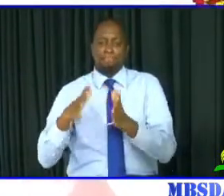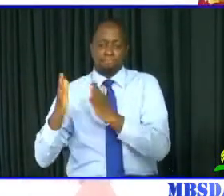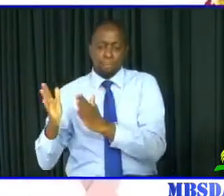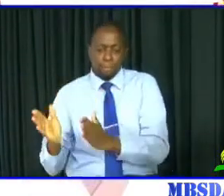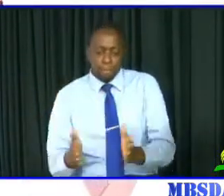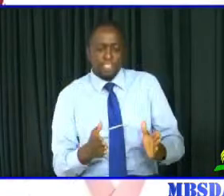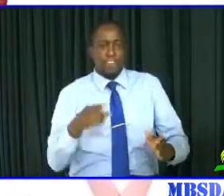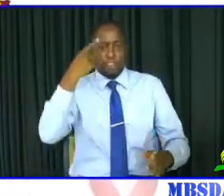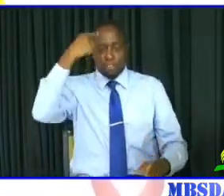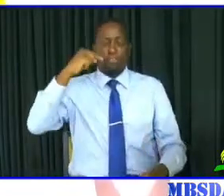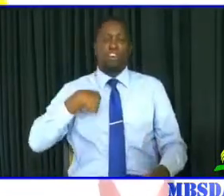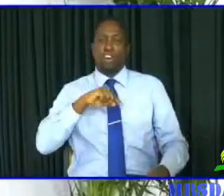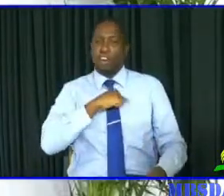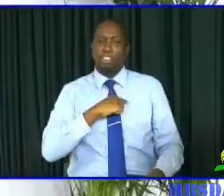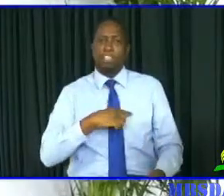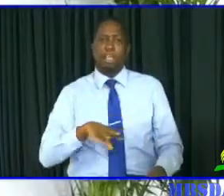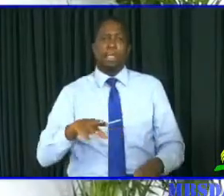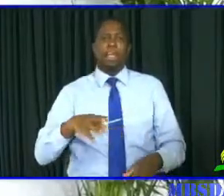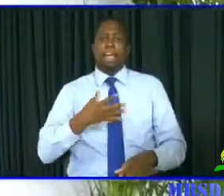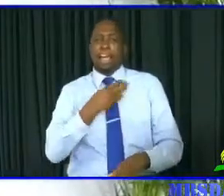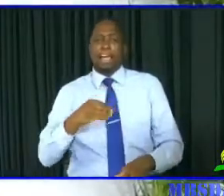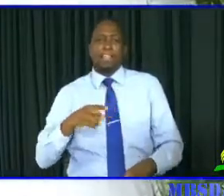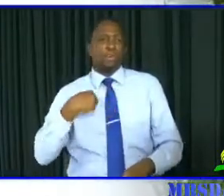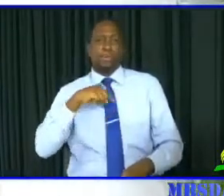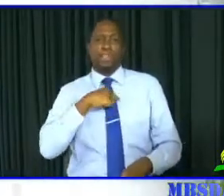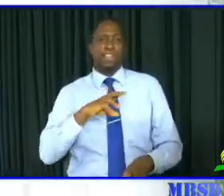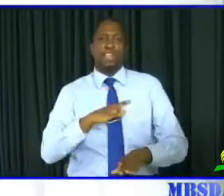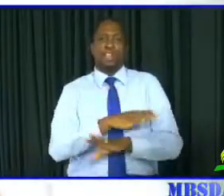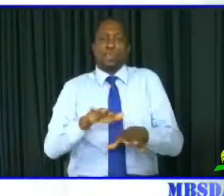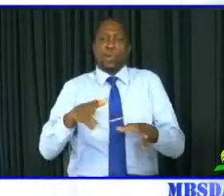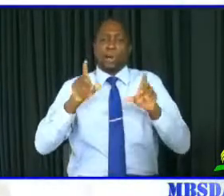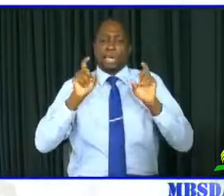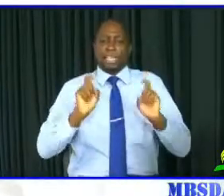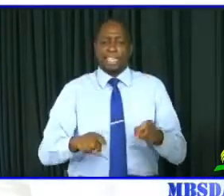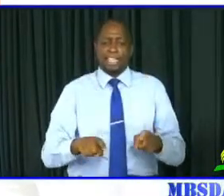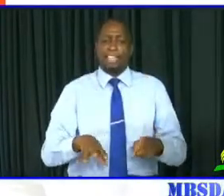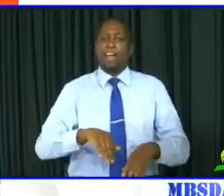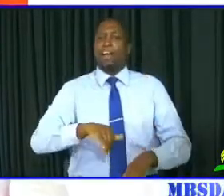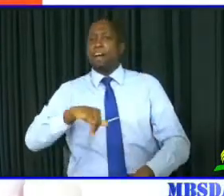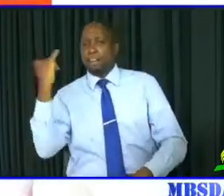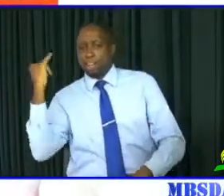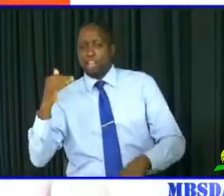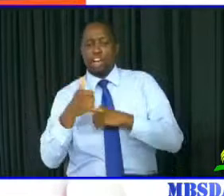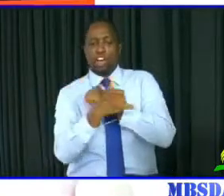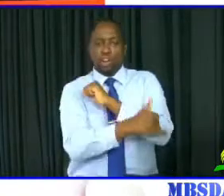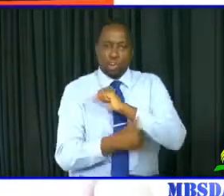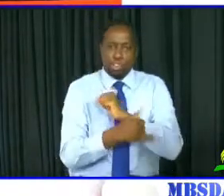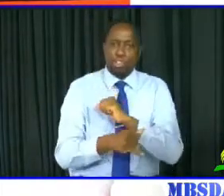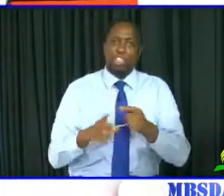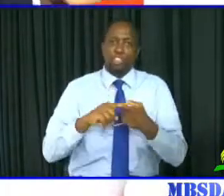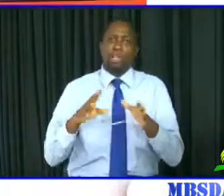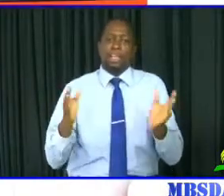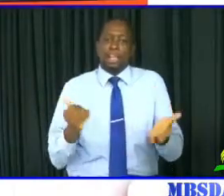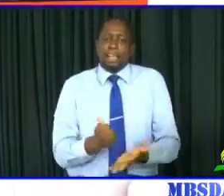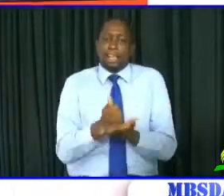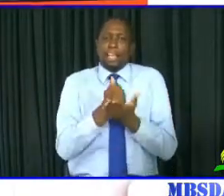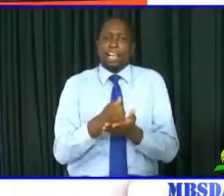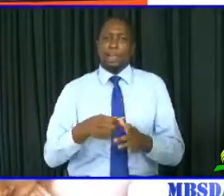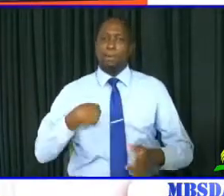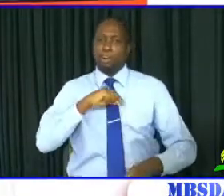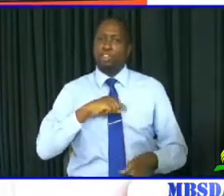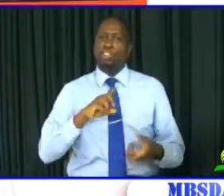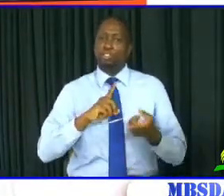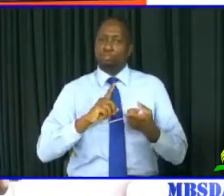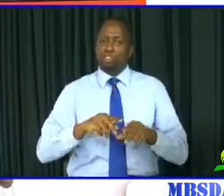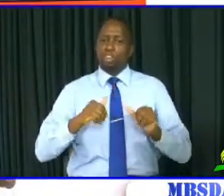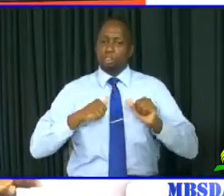order to survive. God can stand on his own. God can take care of his own people,